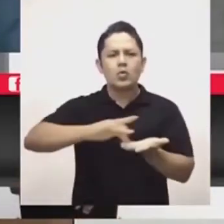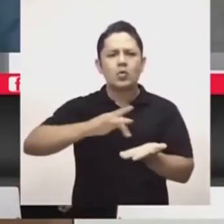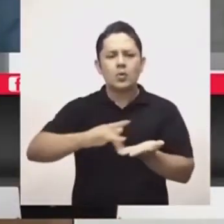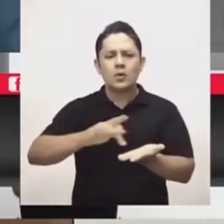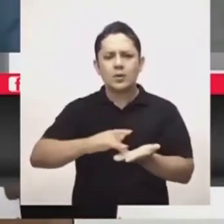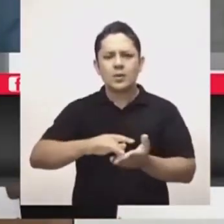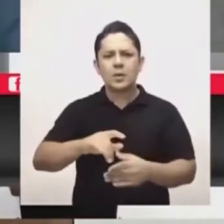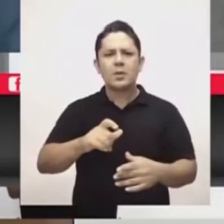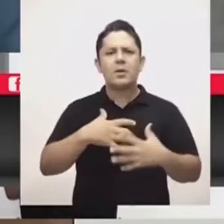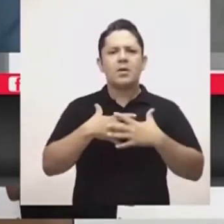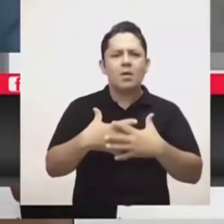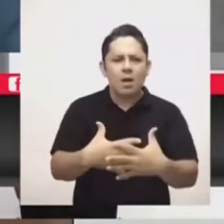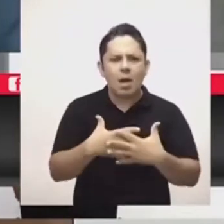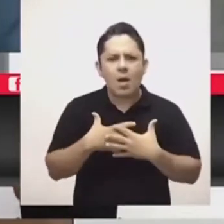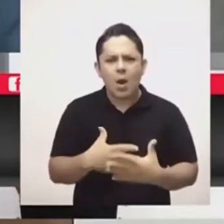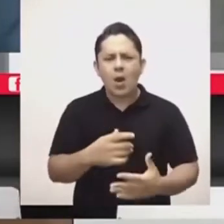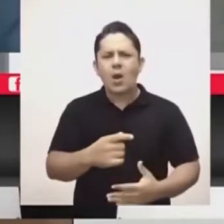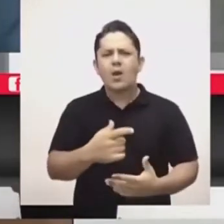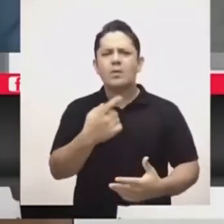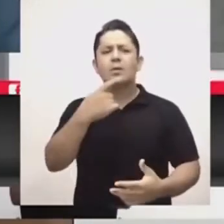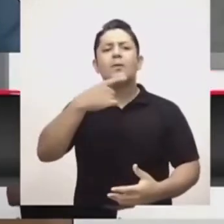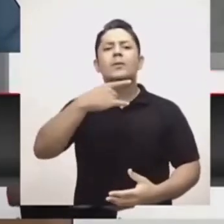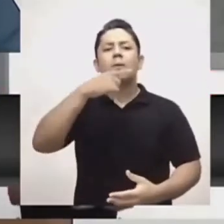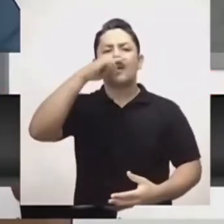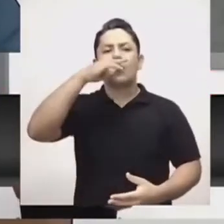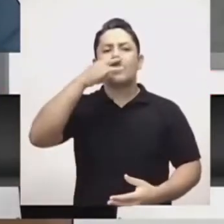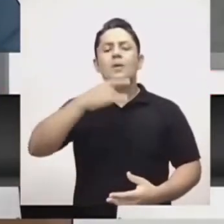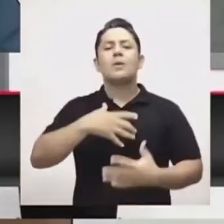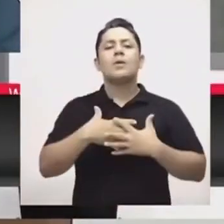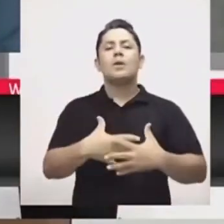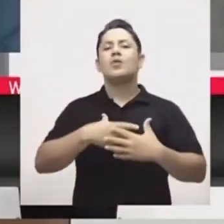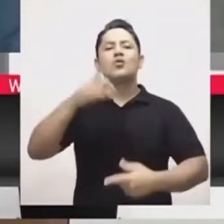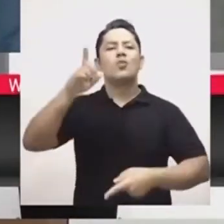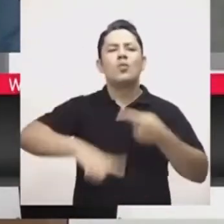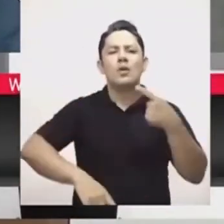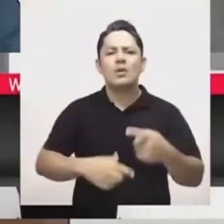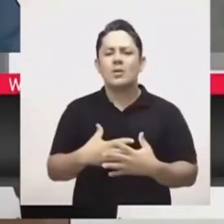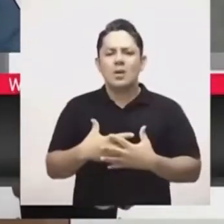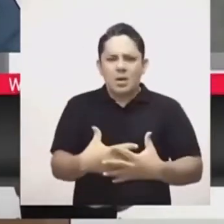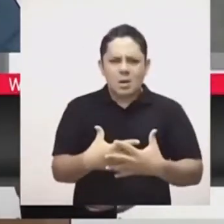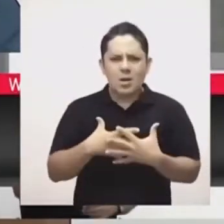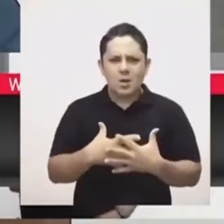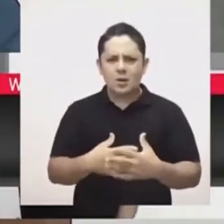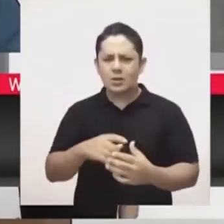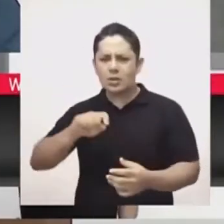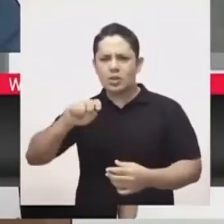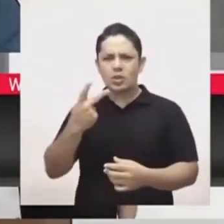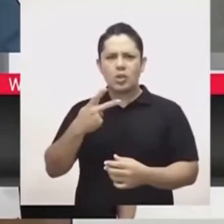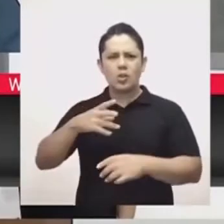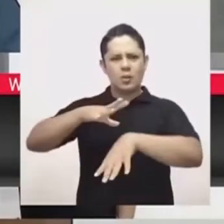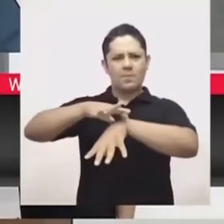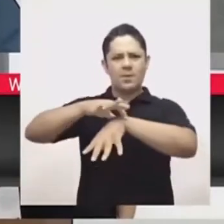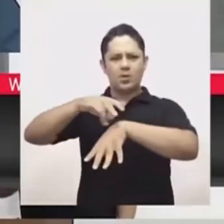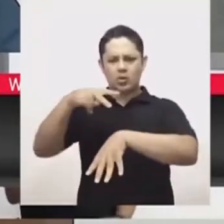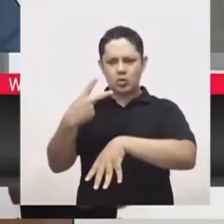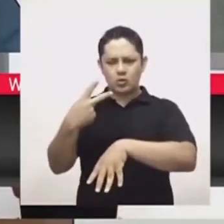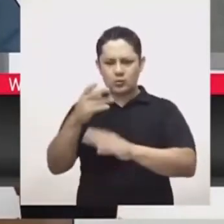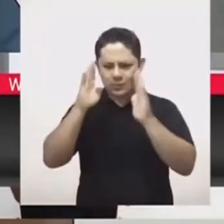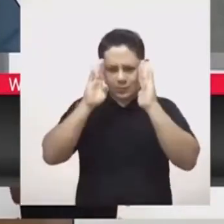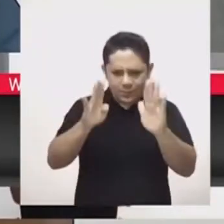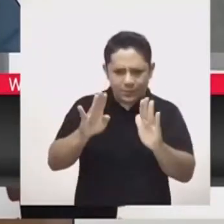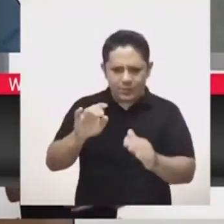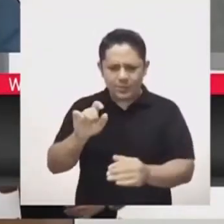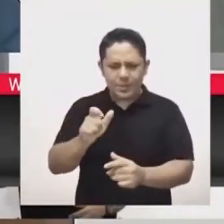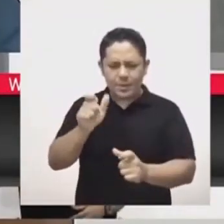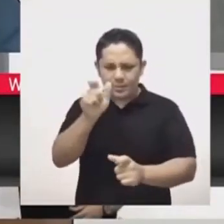to determine immediately their admission. Those who require complementary oxygen or care in the intensive unit, the medical team